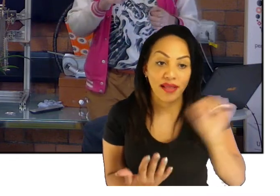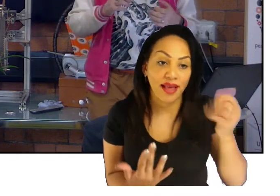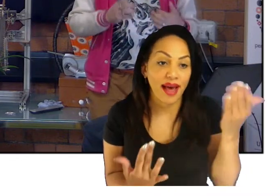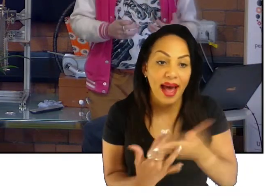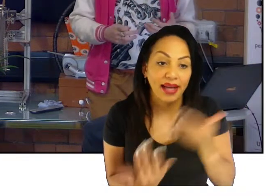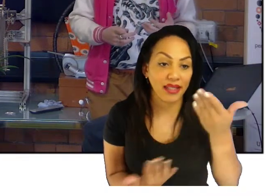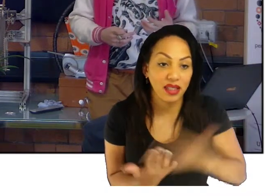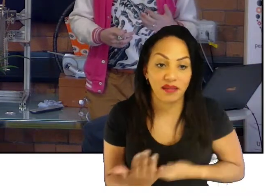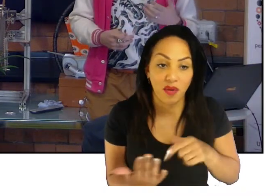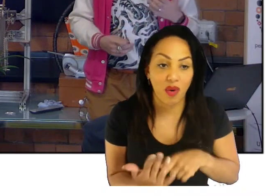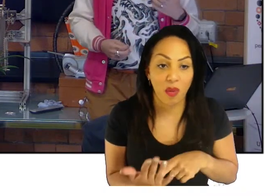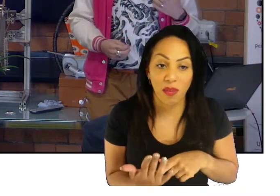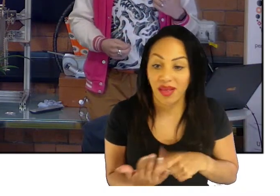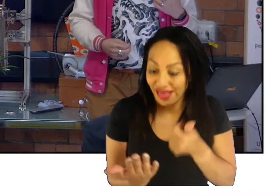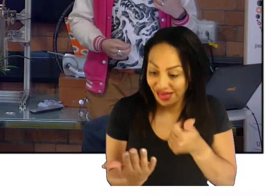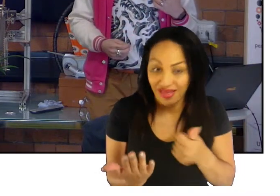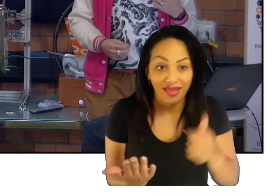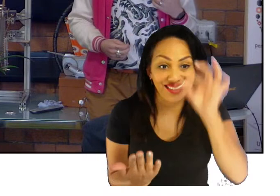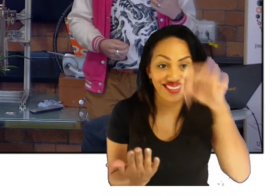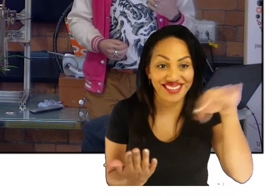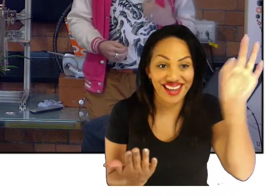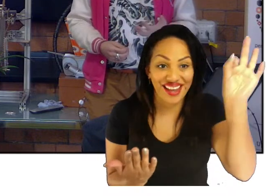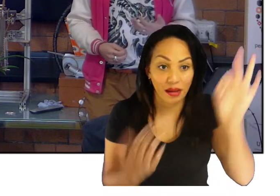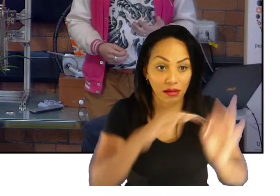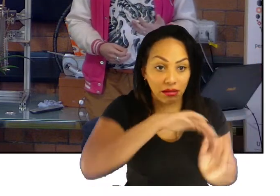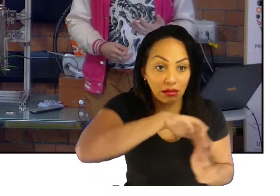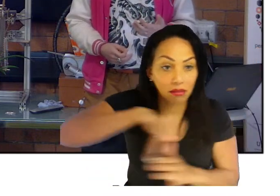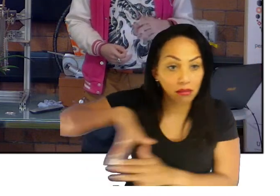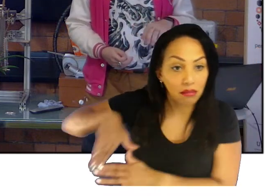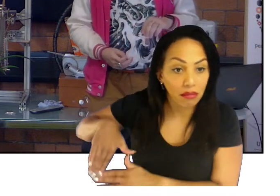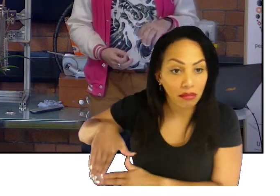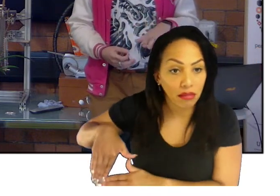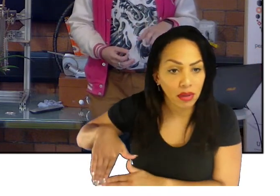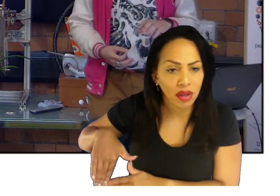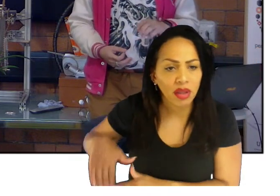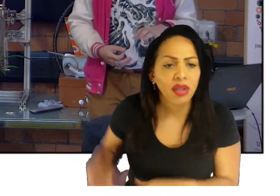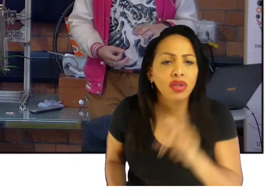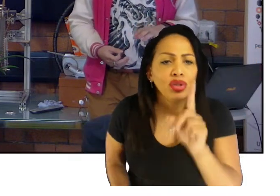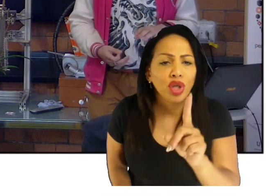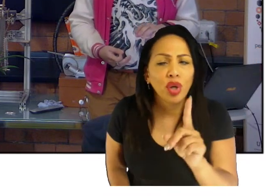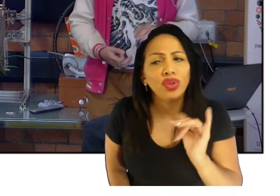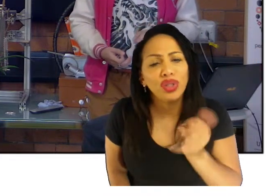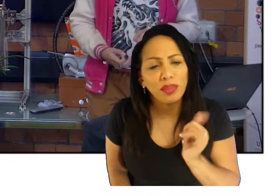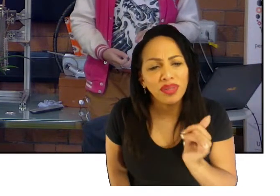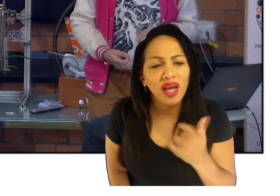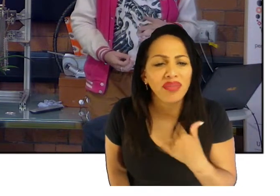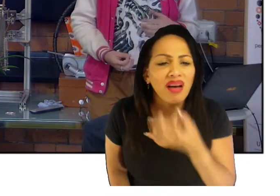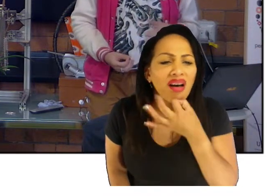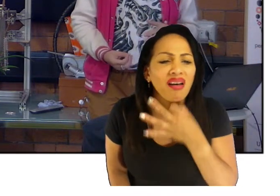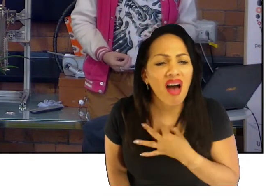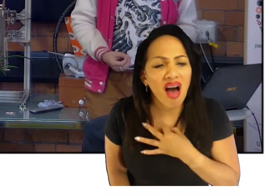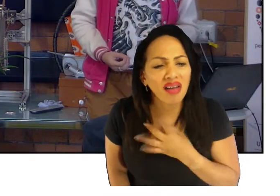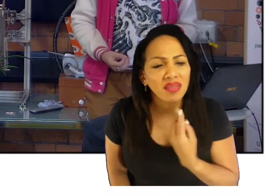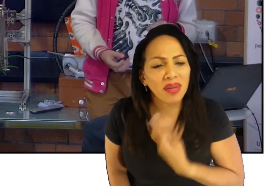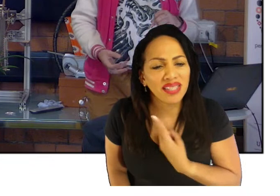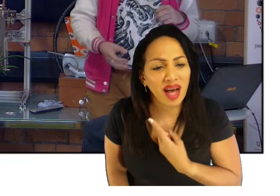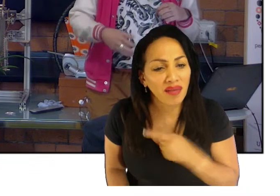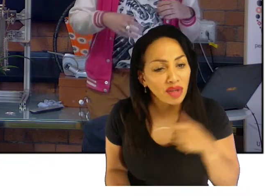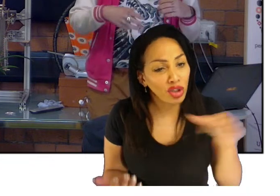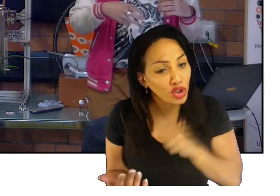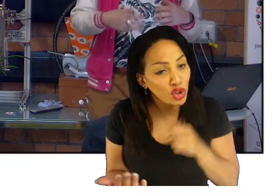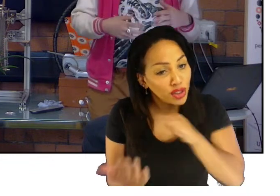And so I sometimes ask myself if I need to make it harsher, if it needs to